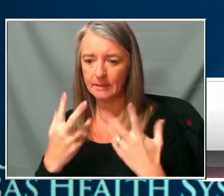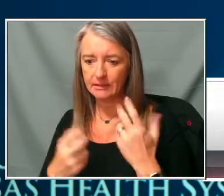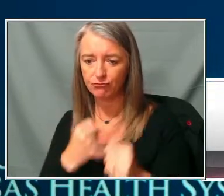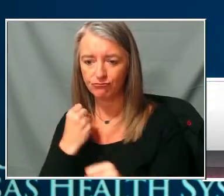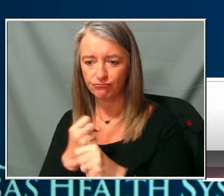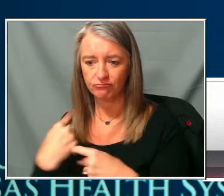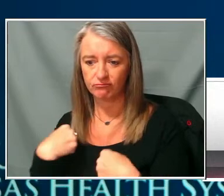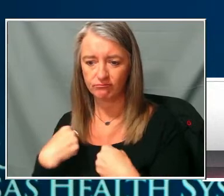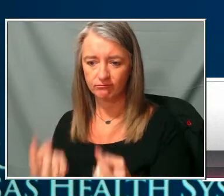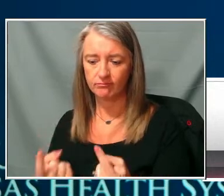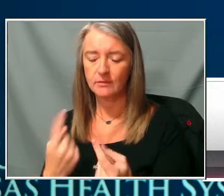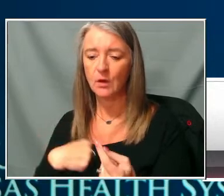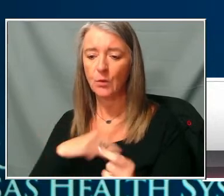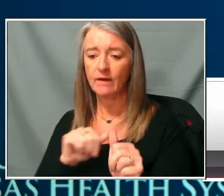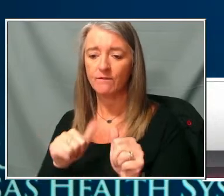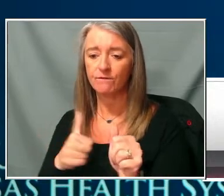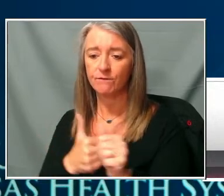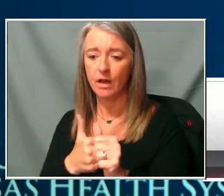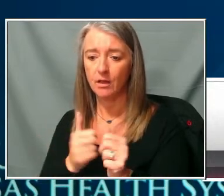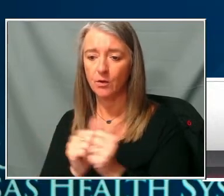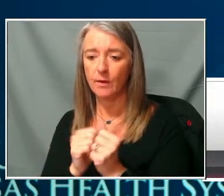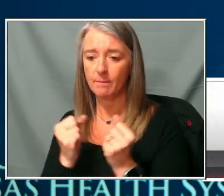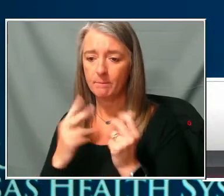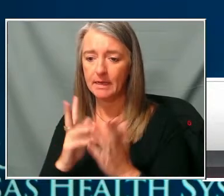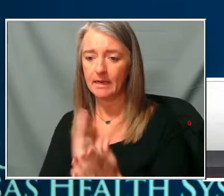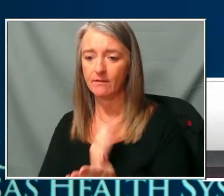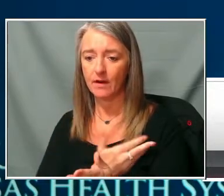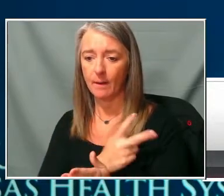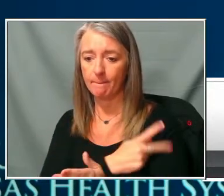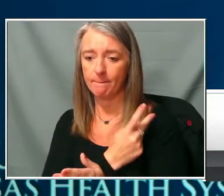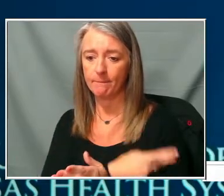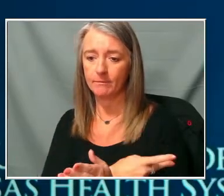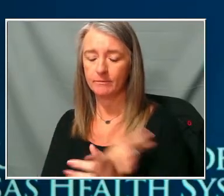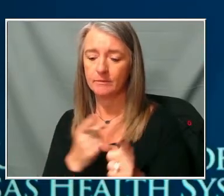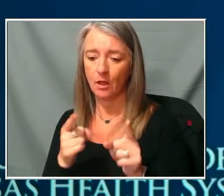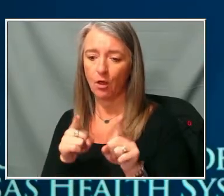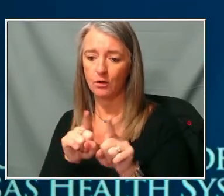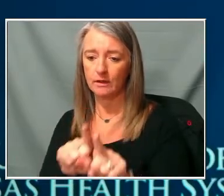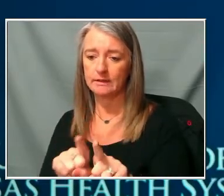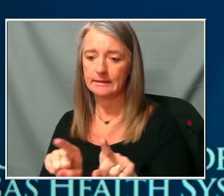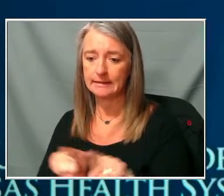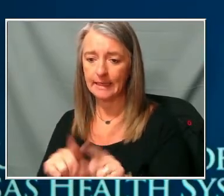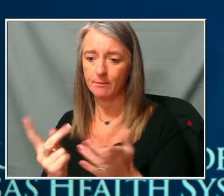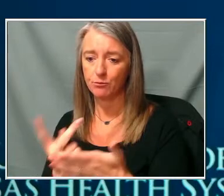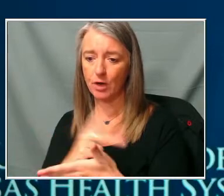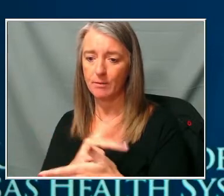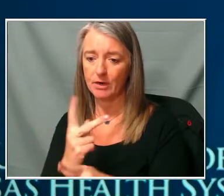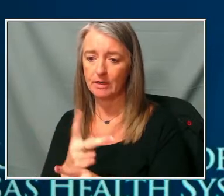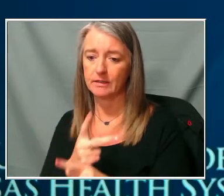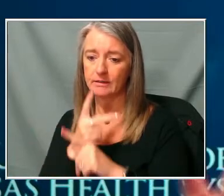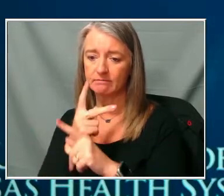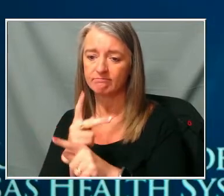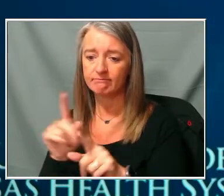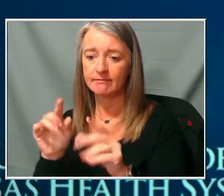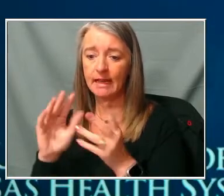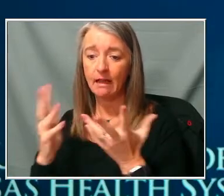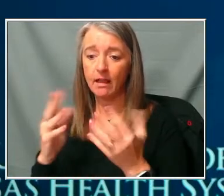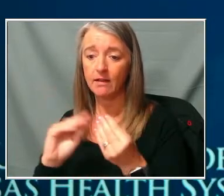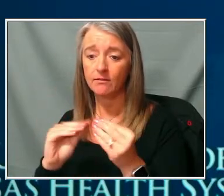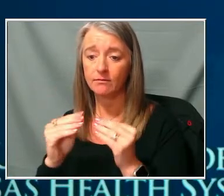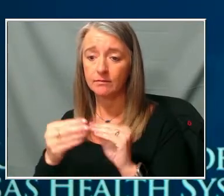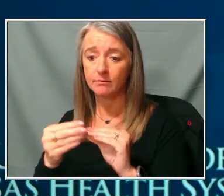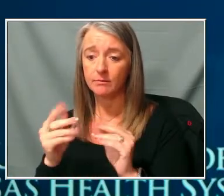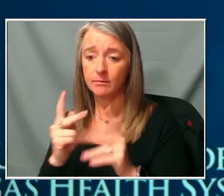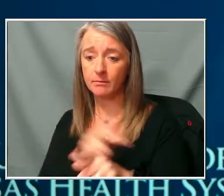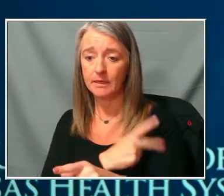so we follow with many of our patients alongside now their primary care physician. And a number of our patients come with established